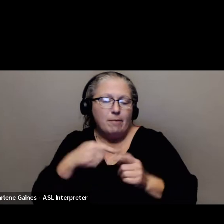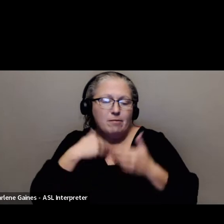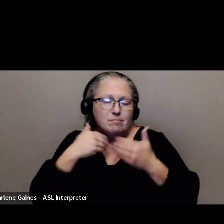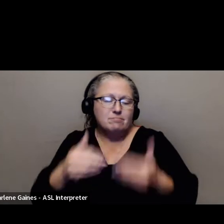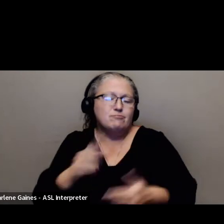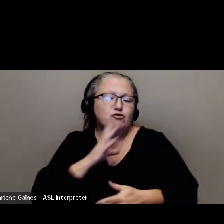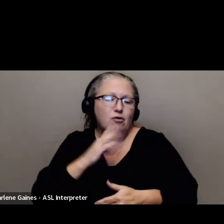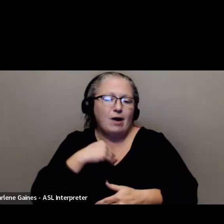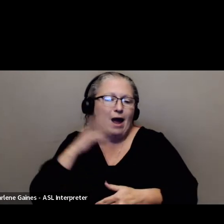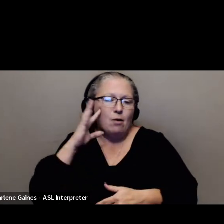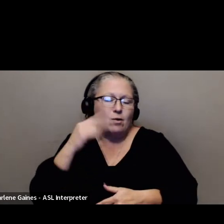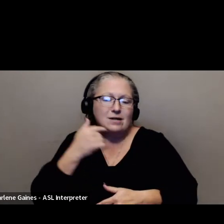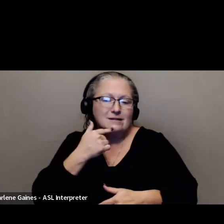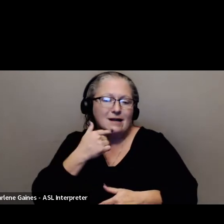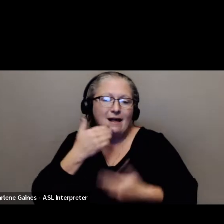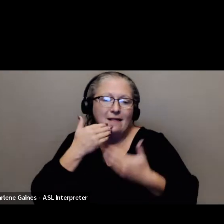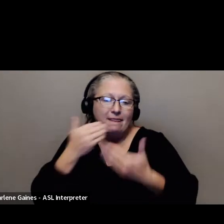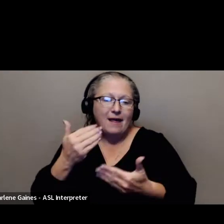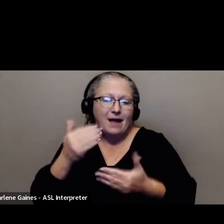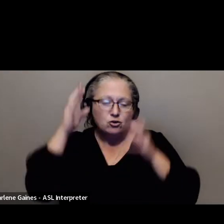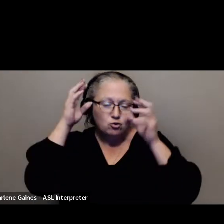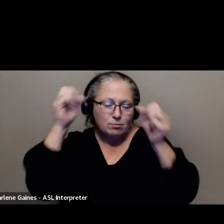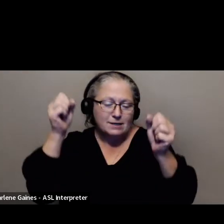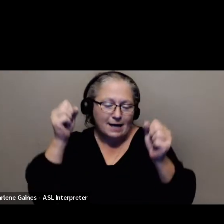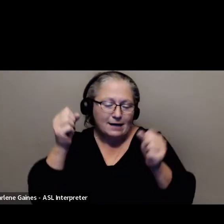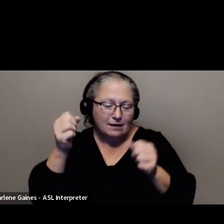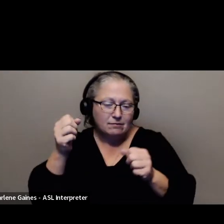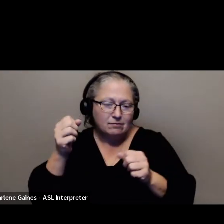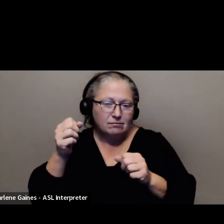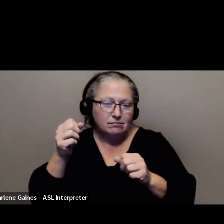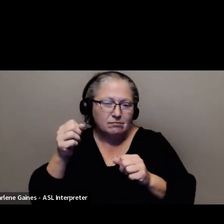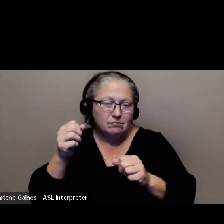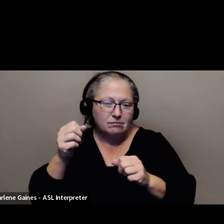going to say thank to the superintendent for